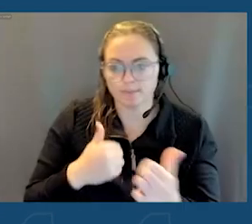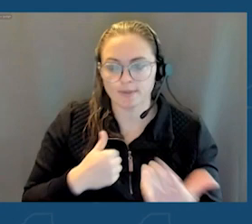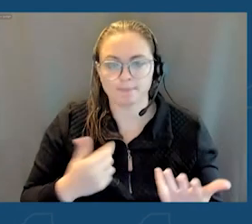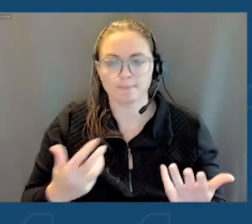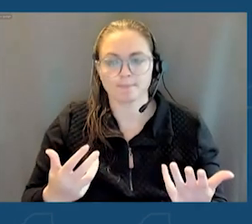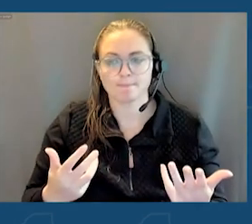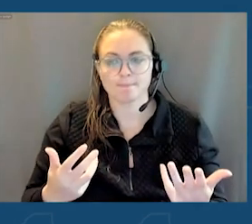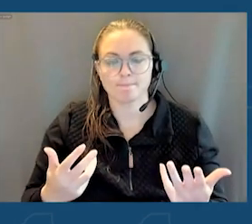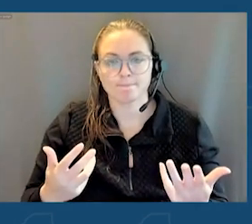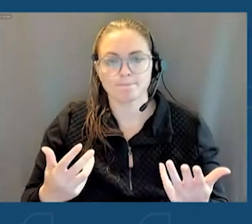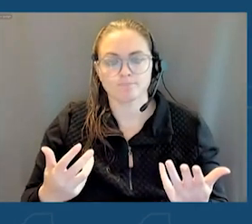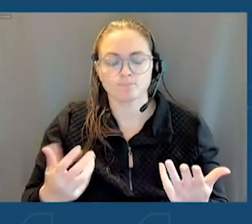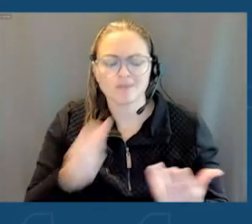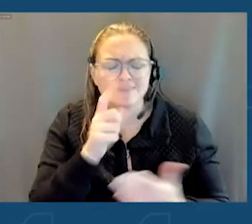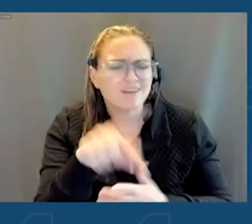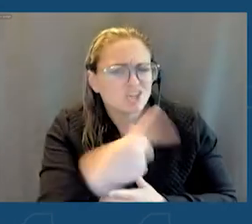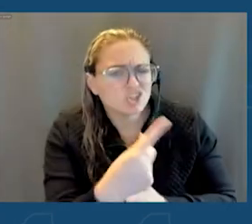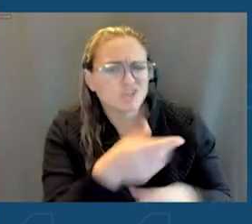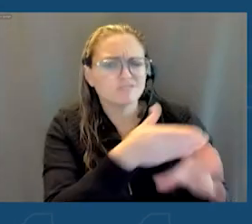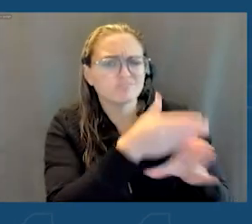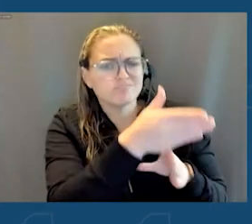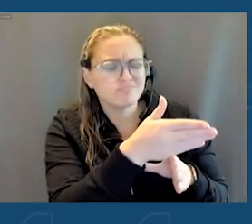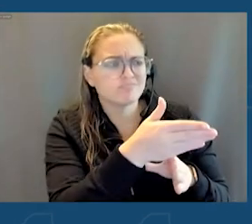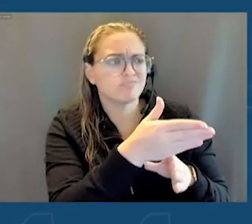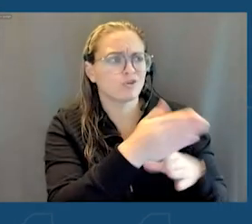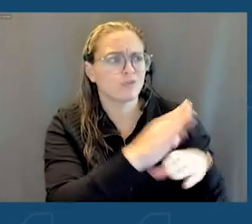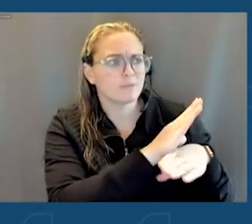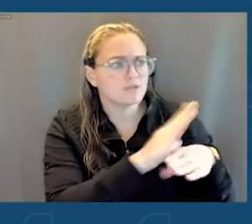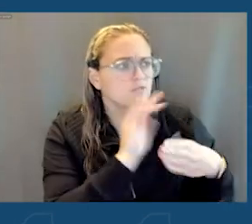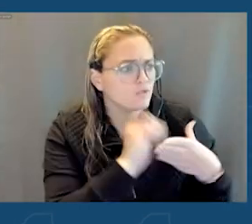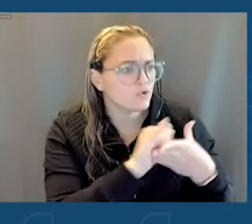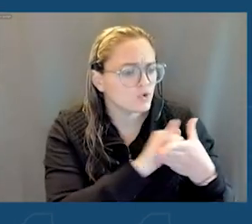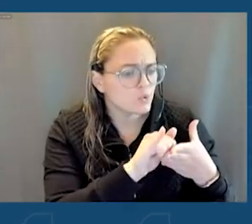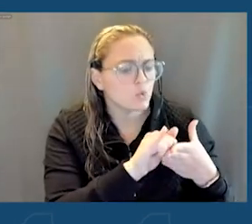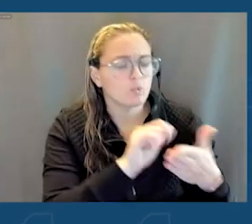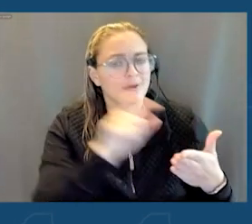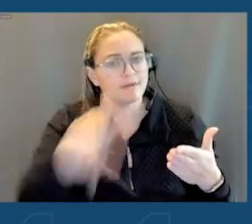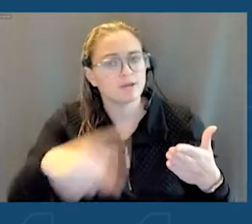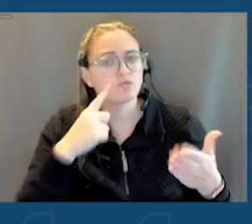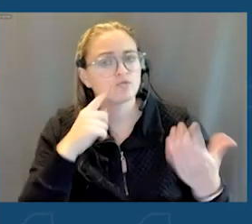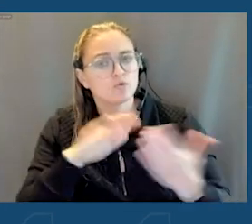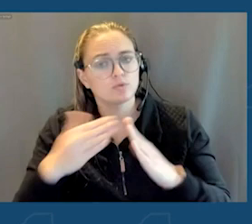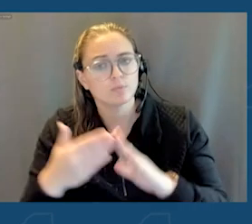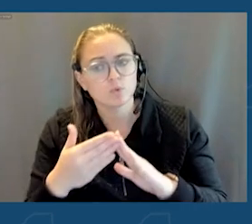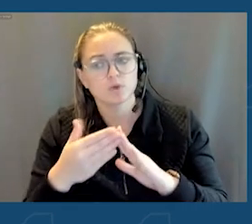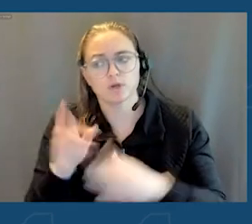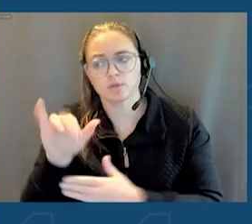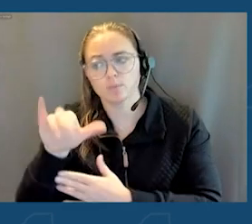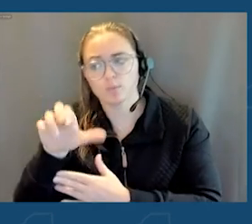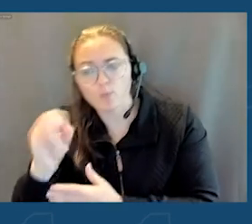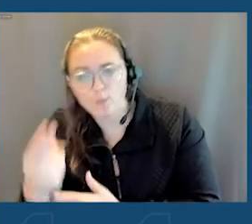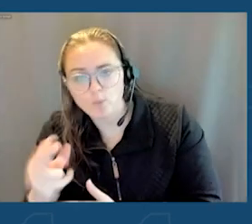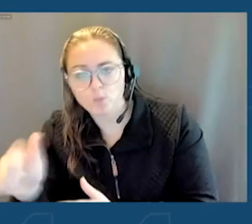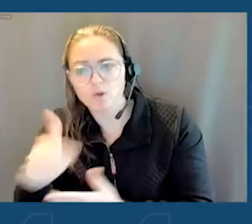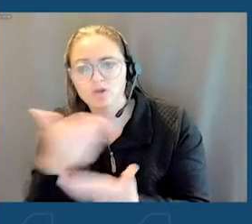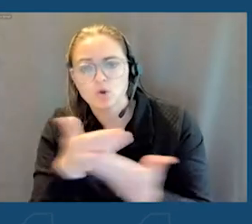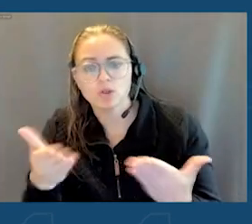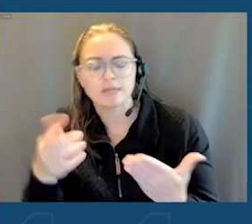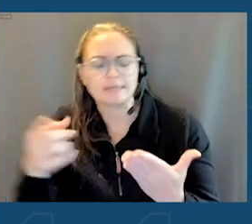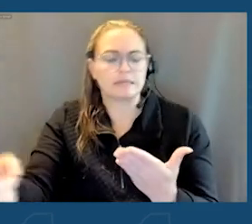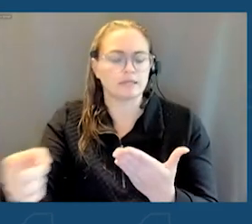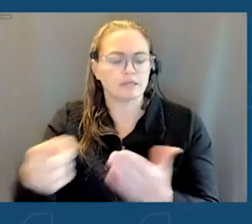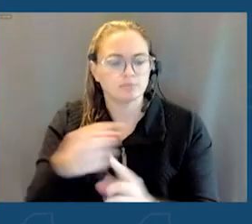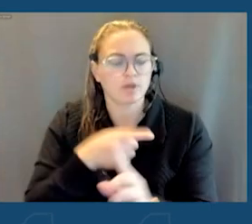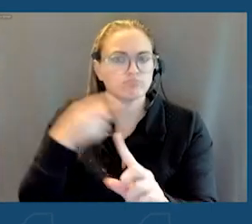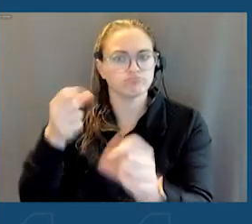needs of the core business district of New York, but the needs in the community and the needs in the boroughs and other things. And he has been a staunch